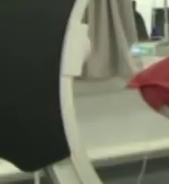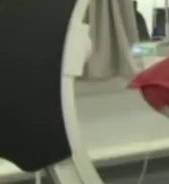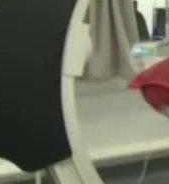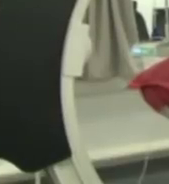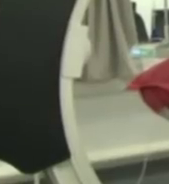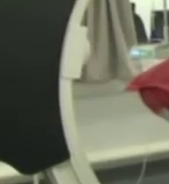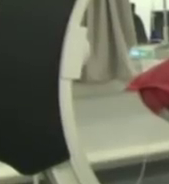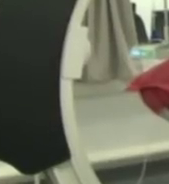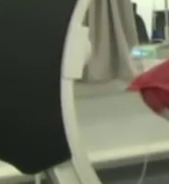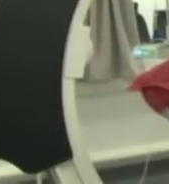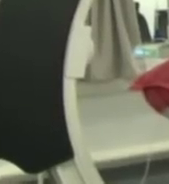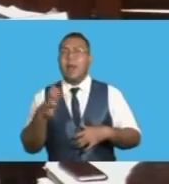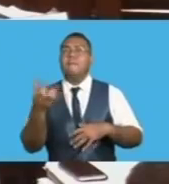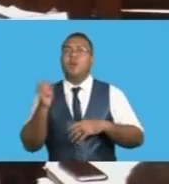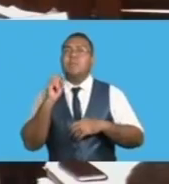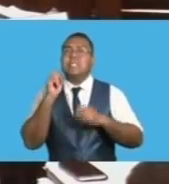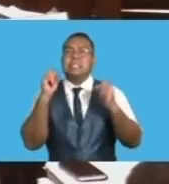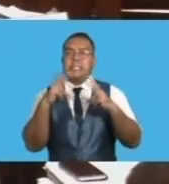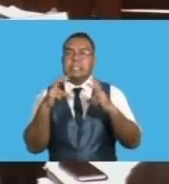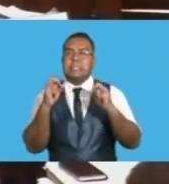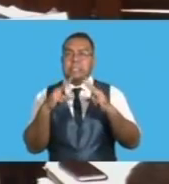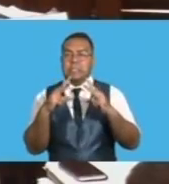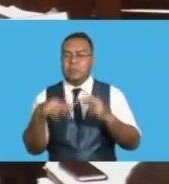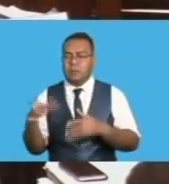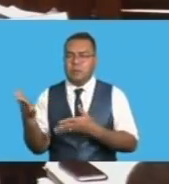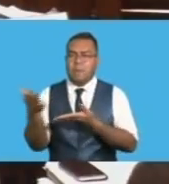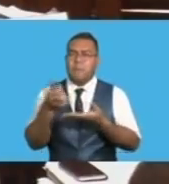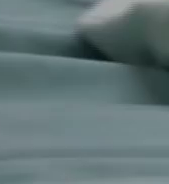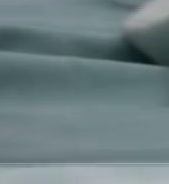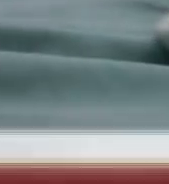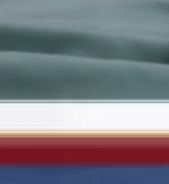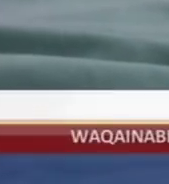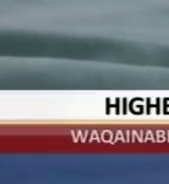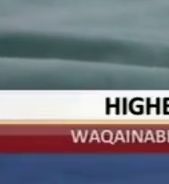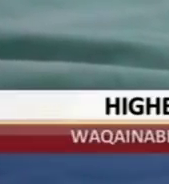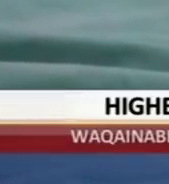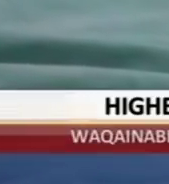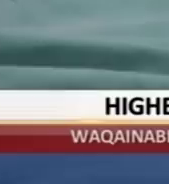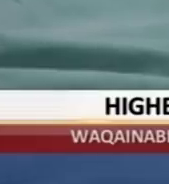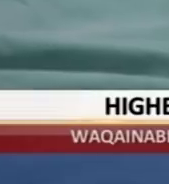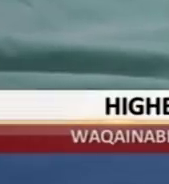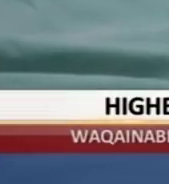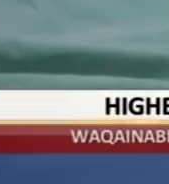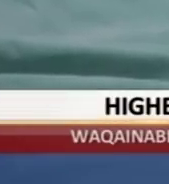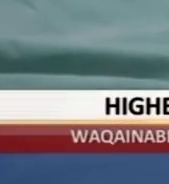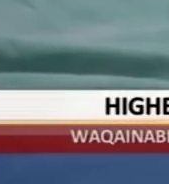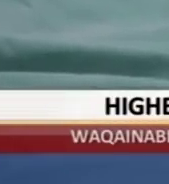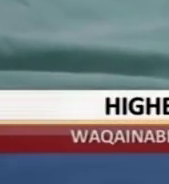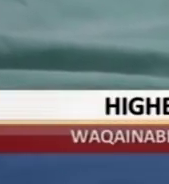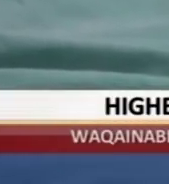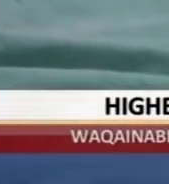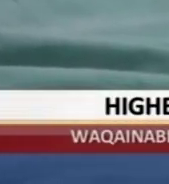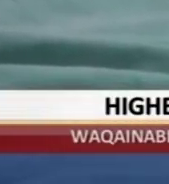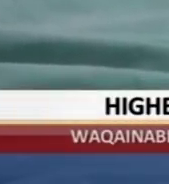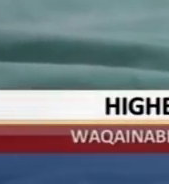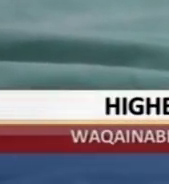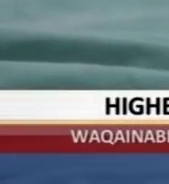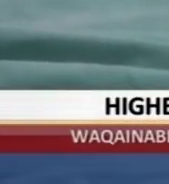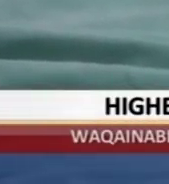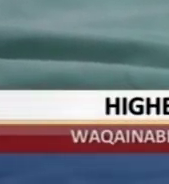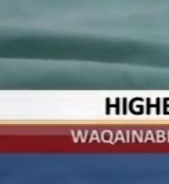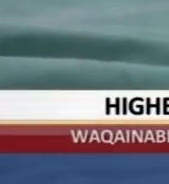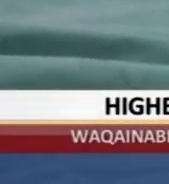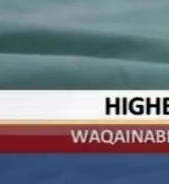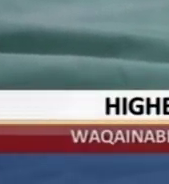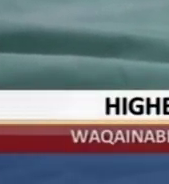Sydney, that's supported by the Sydney Adventist Hospital. He adds there is a very strong contingent of highly qualified former Fijians